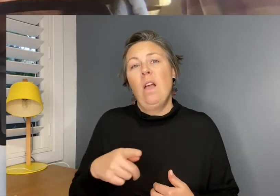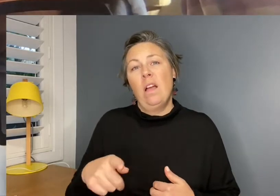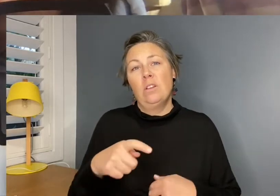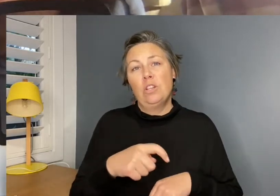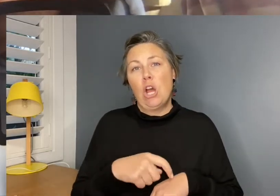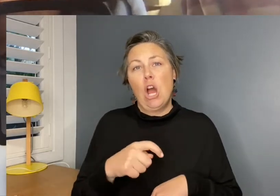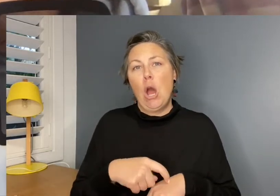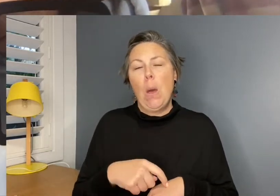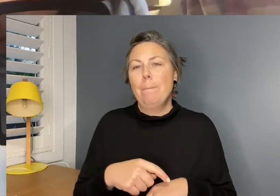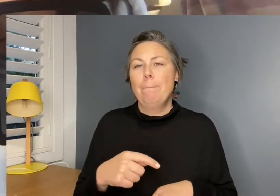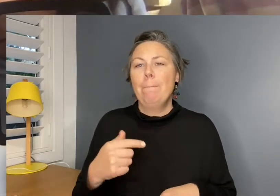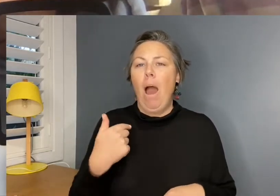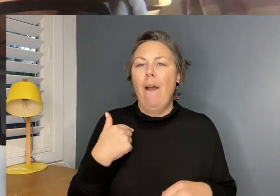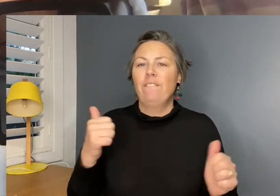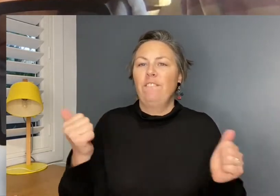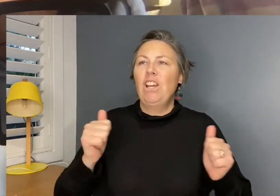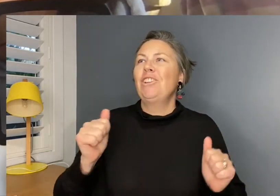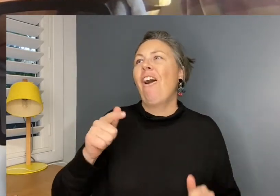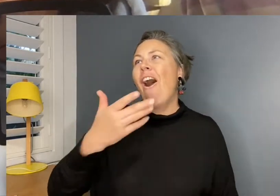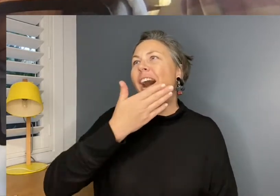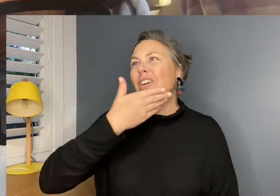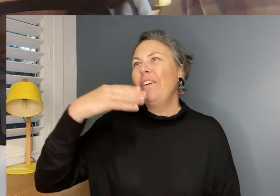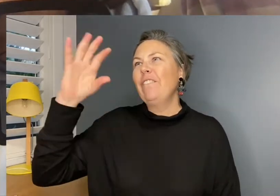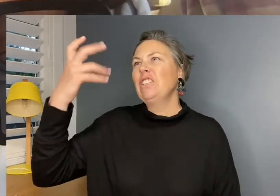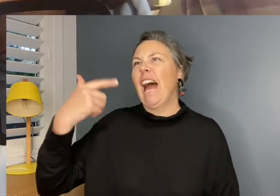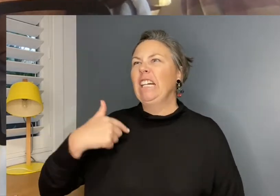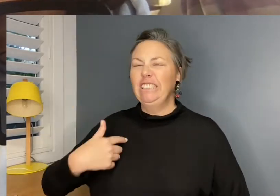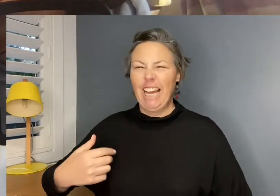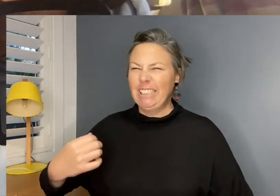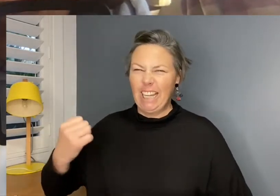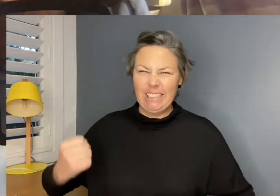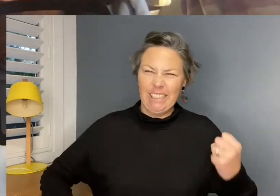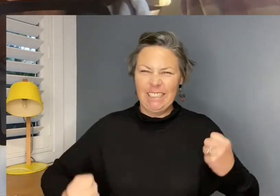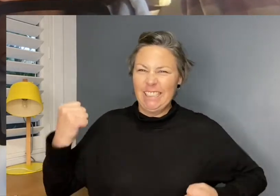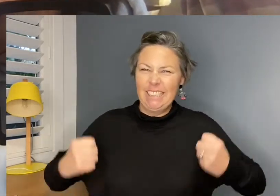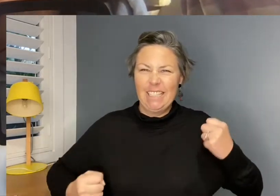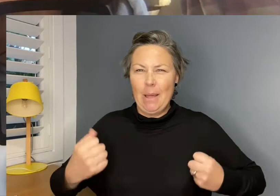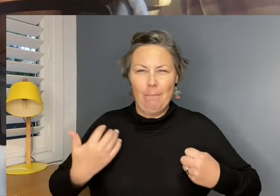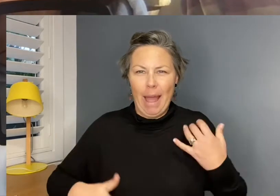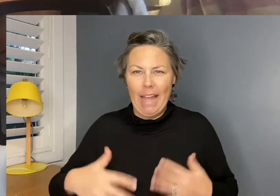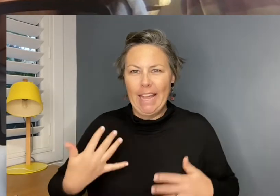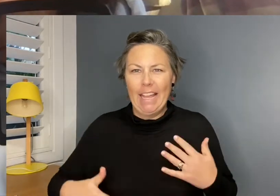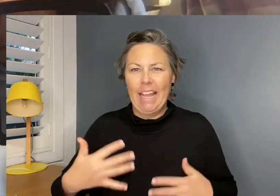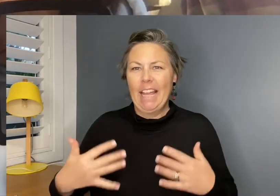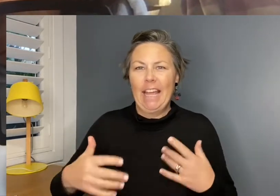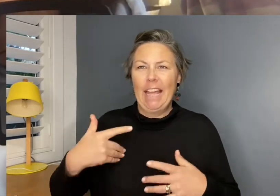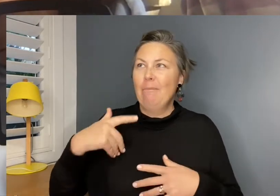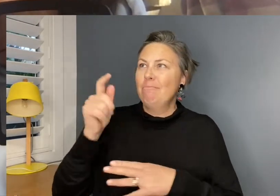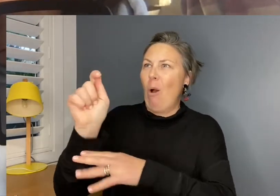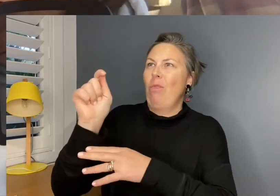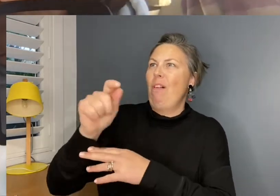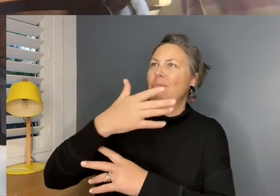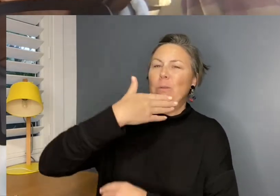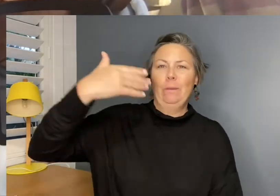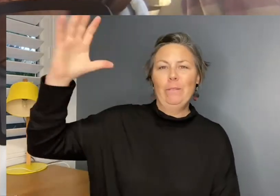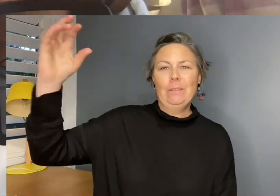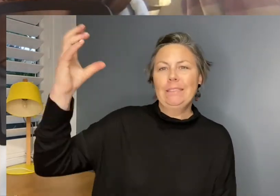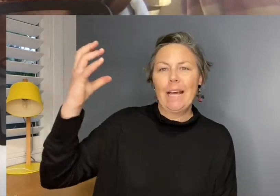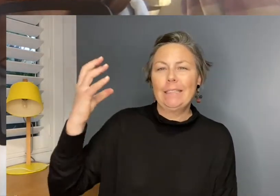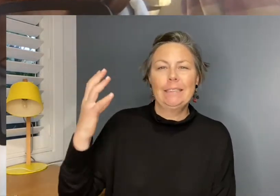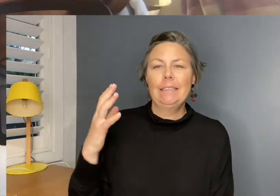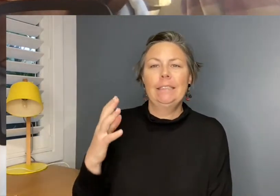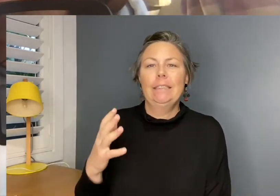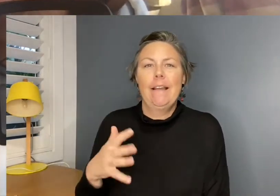any practical thoughts away from you, and you're just sort of in a bit of a zone where you can't really communicate that